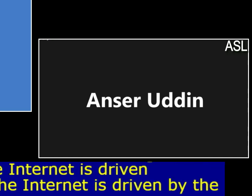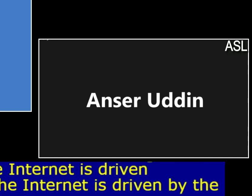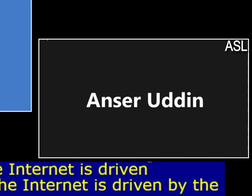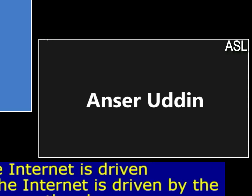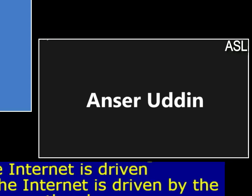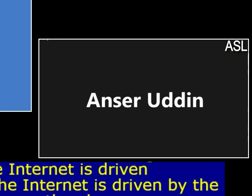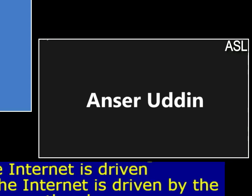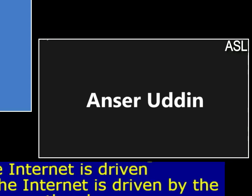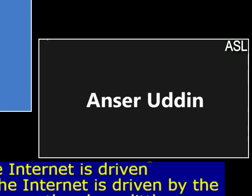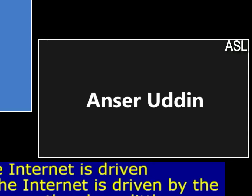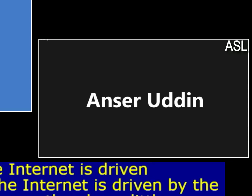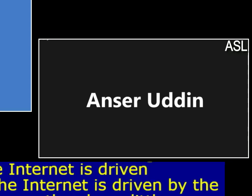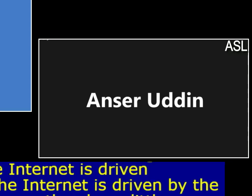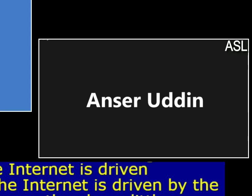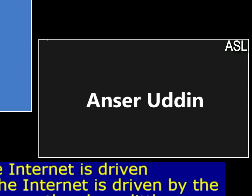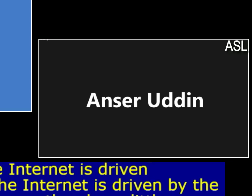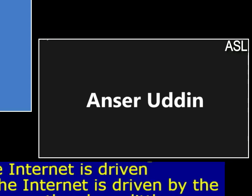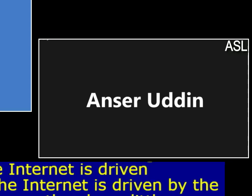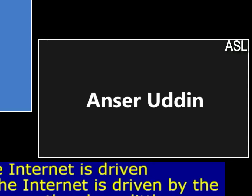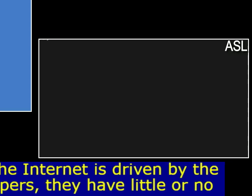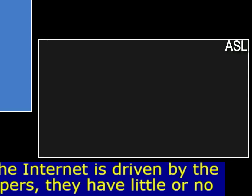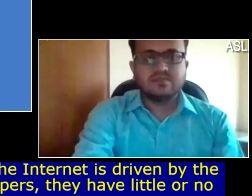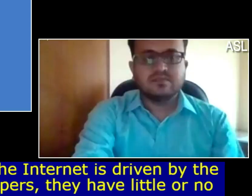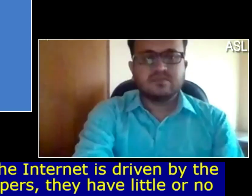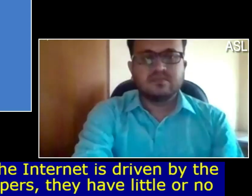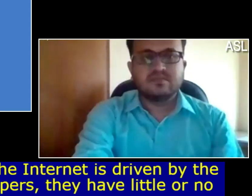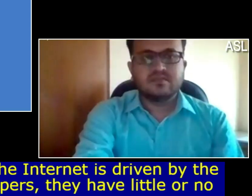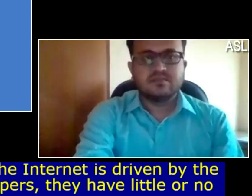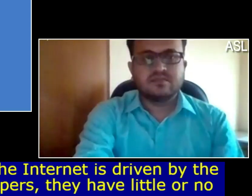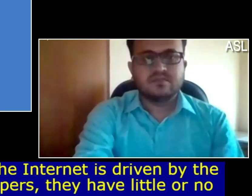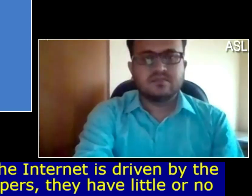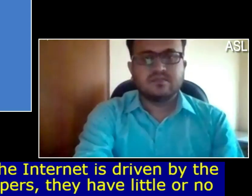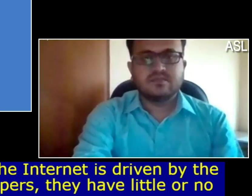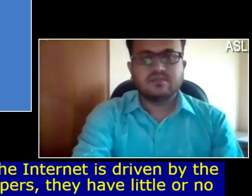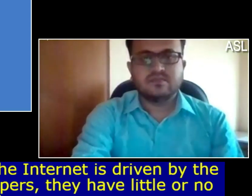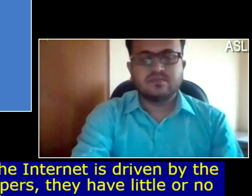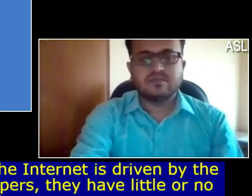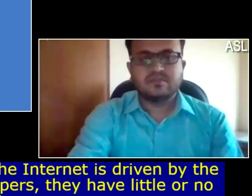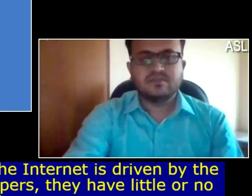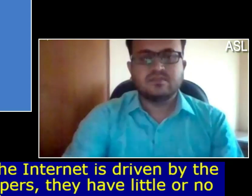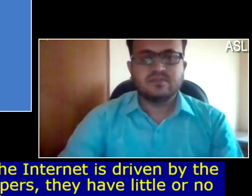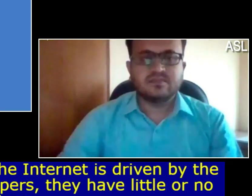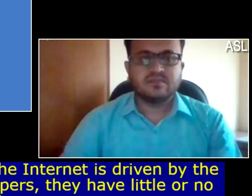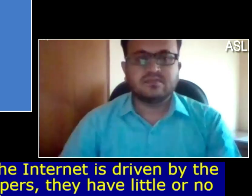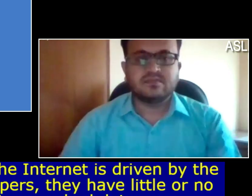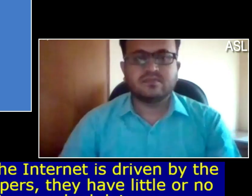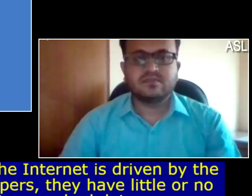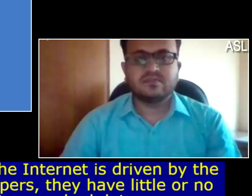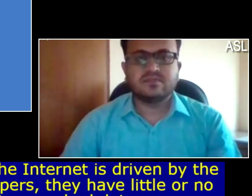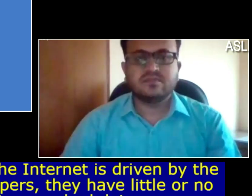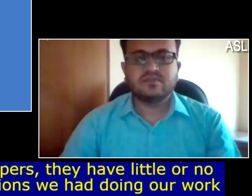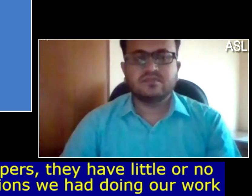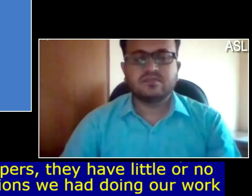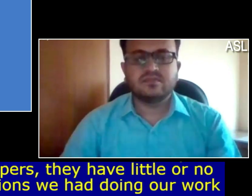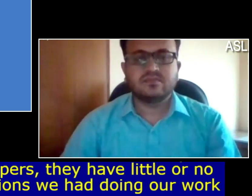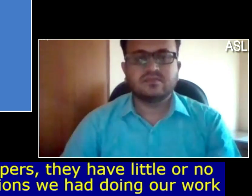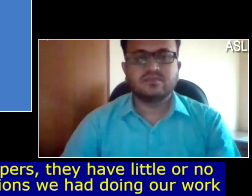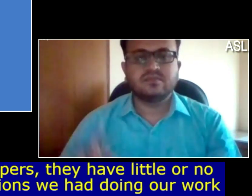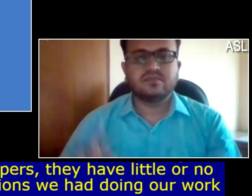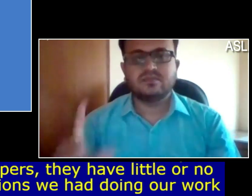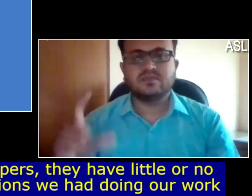or no idea about accessibility. You know, the discussions that we had during our work with this community, we came to a conclusion